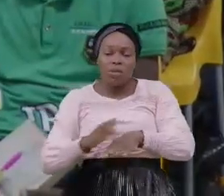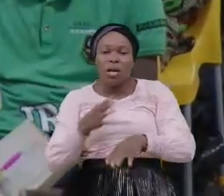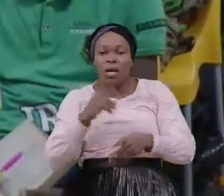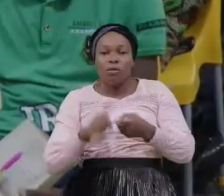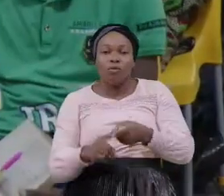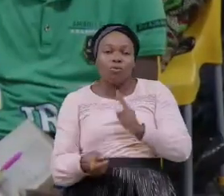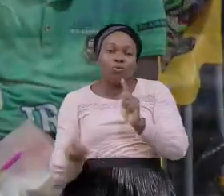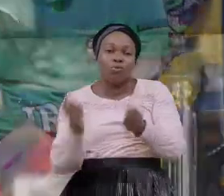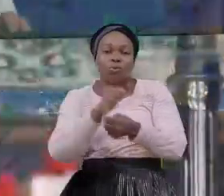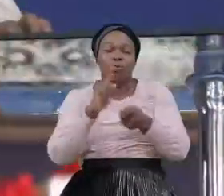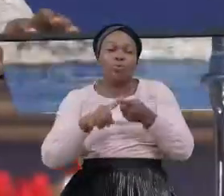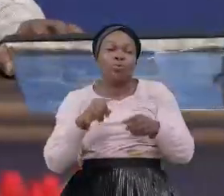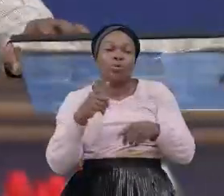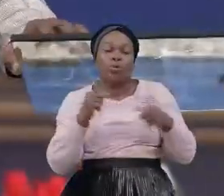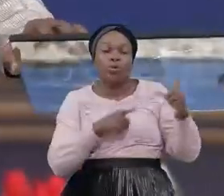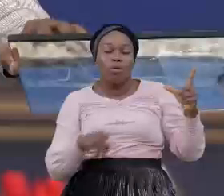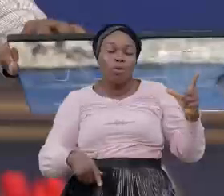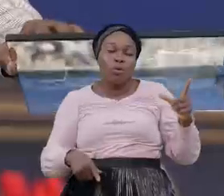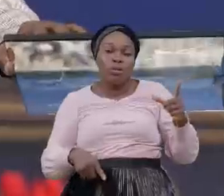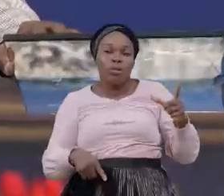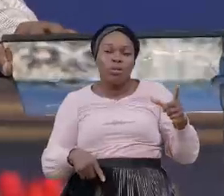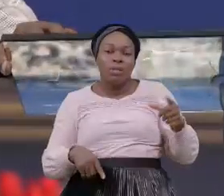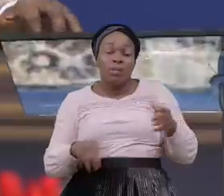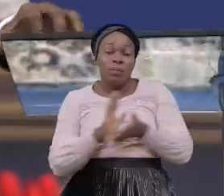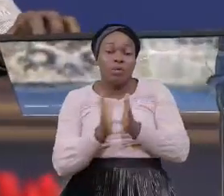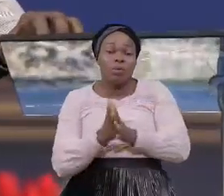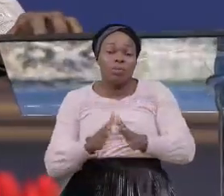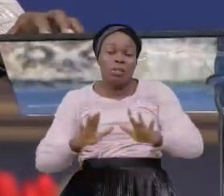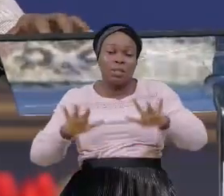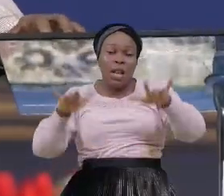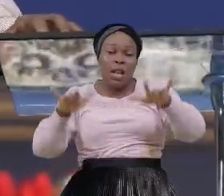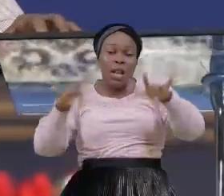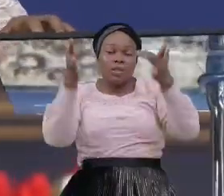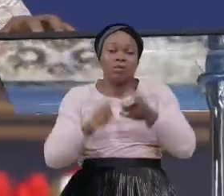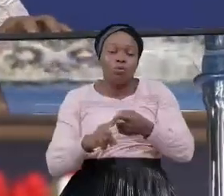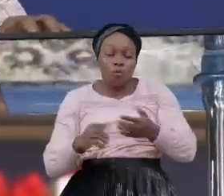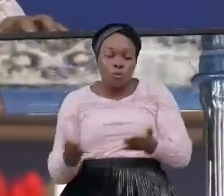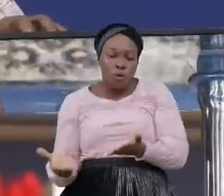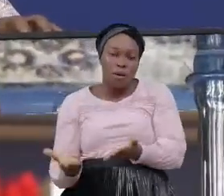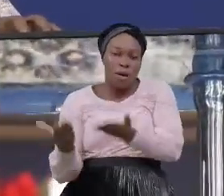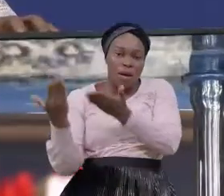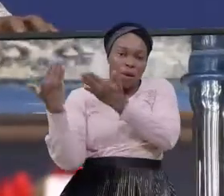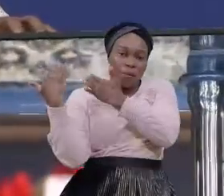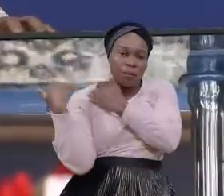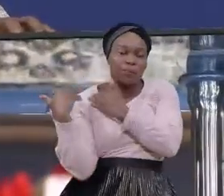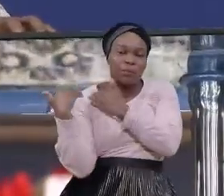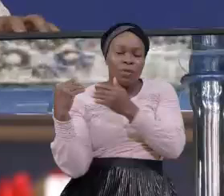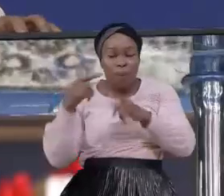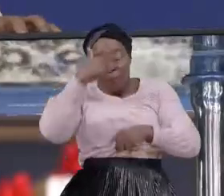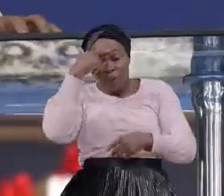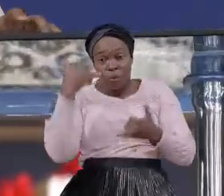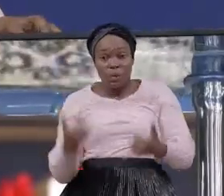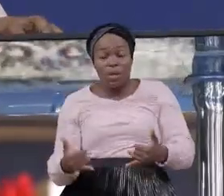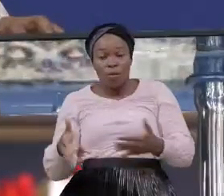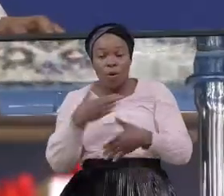lighter, light enough to carry or can carry you. Because now all those pebbles in your life, all